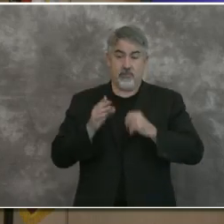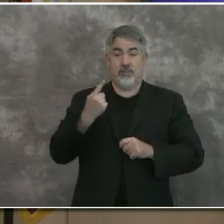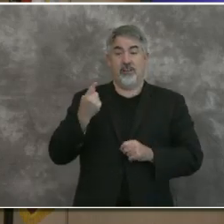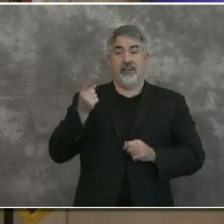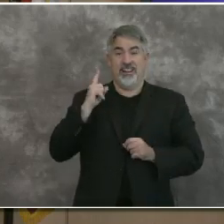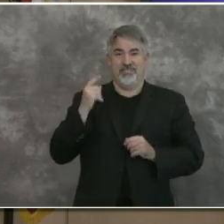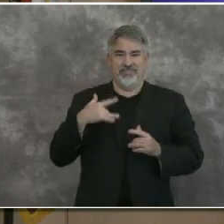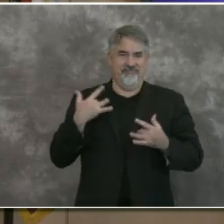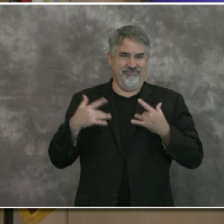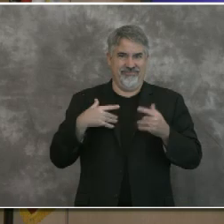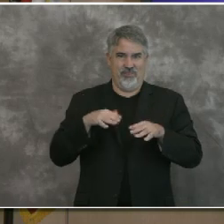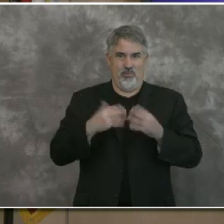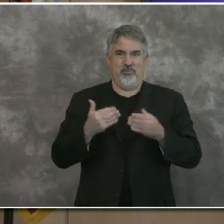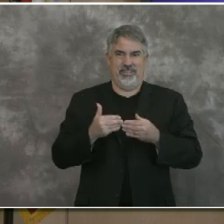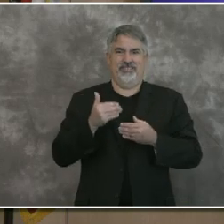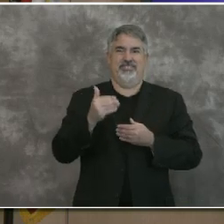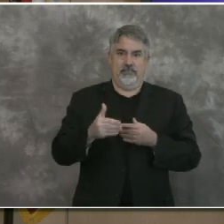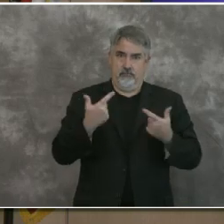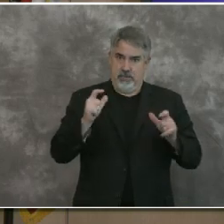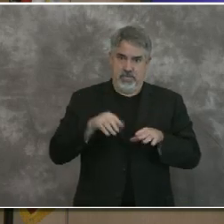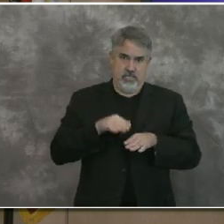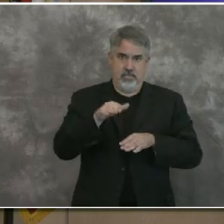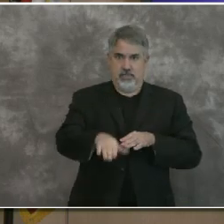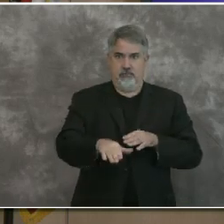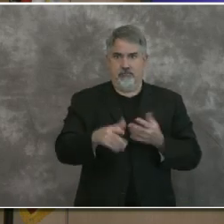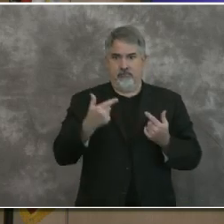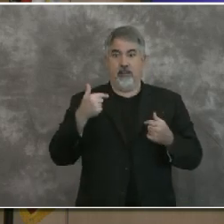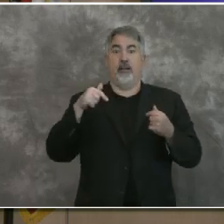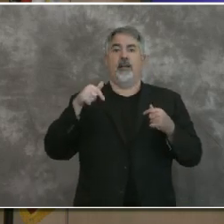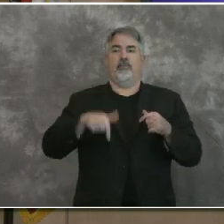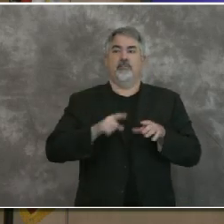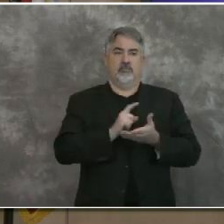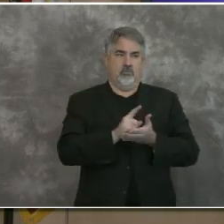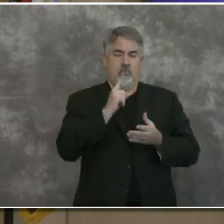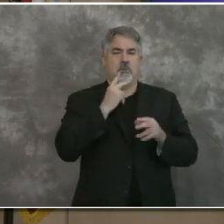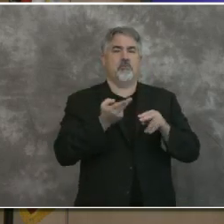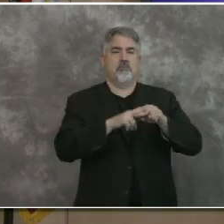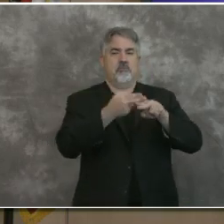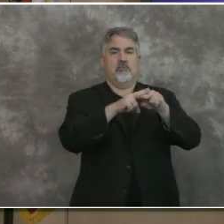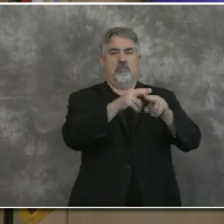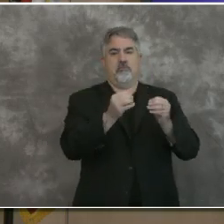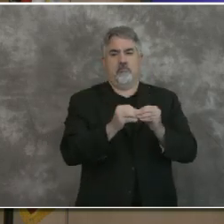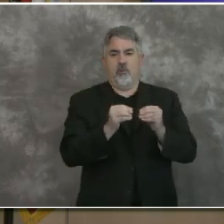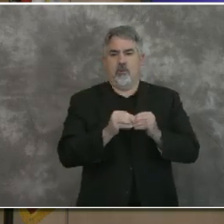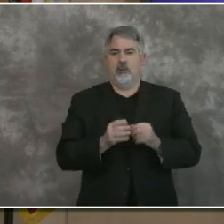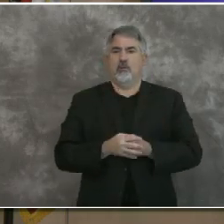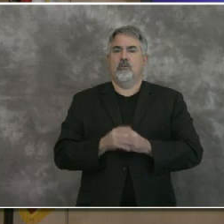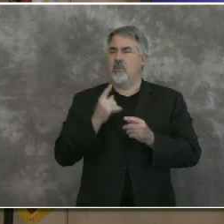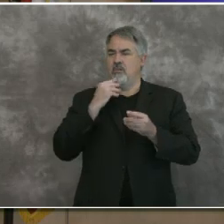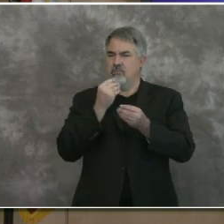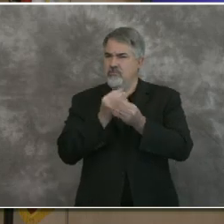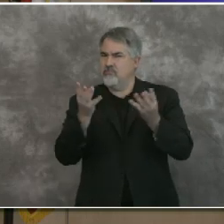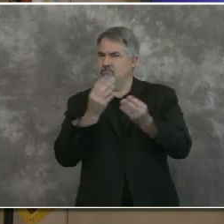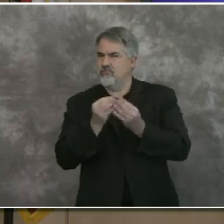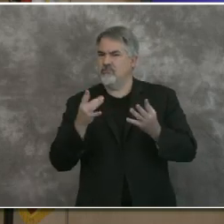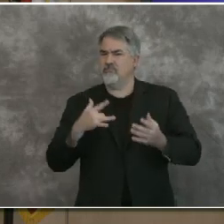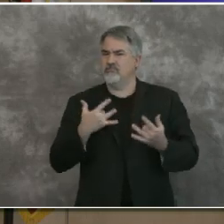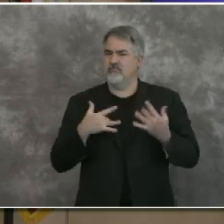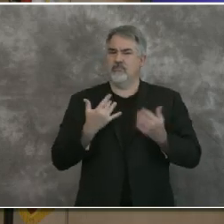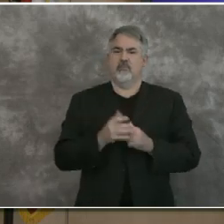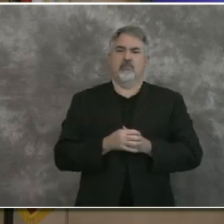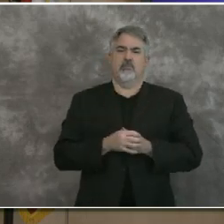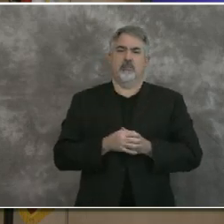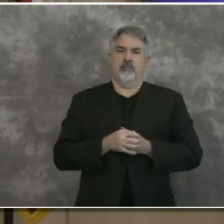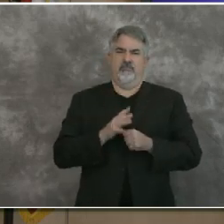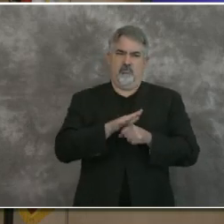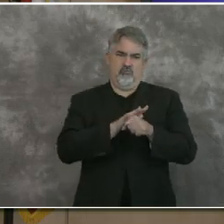steps to be moved forward this week. And so we will continue that all together as a region, awaiting